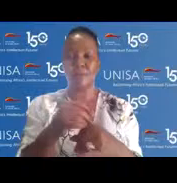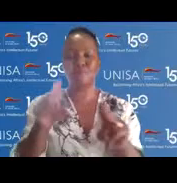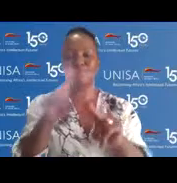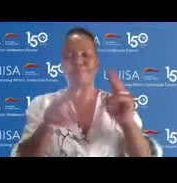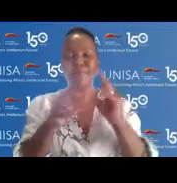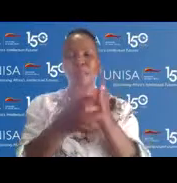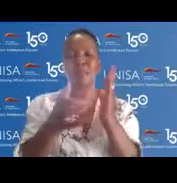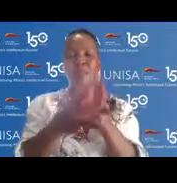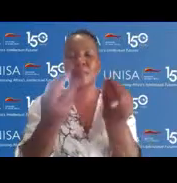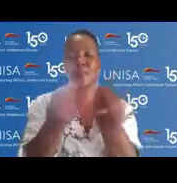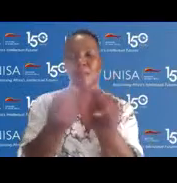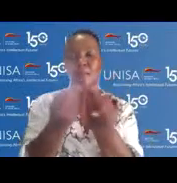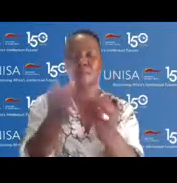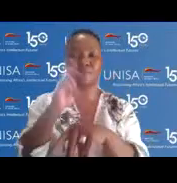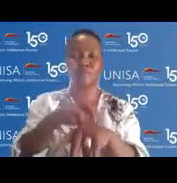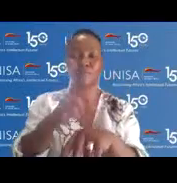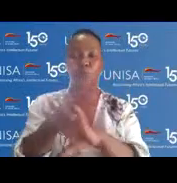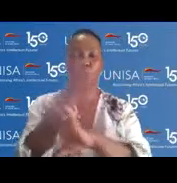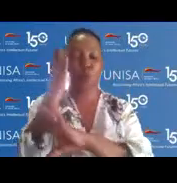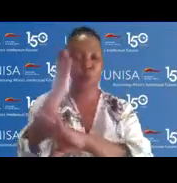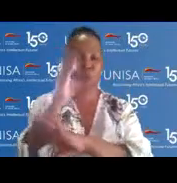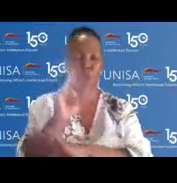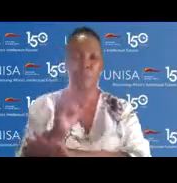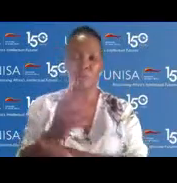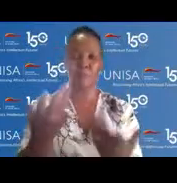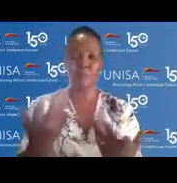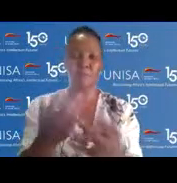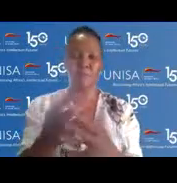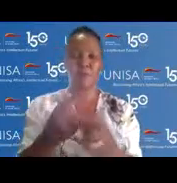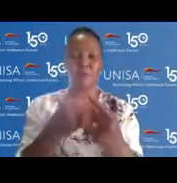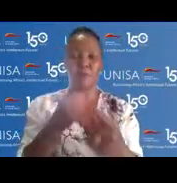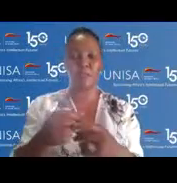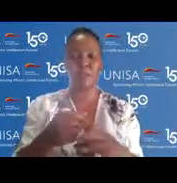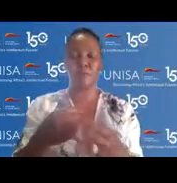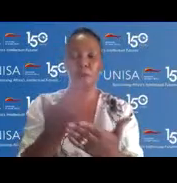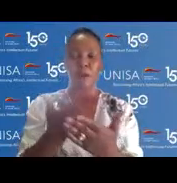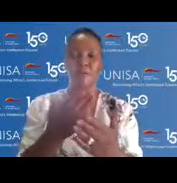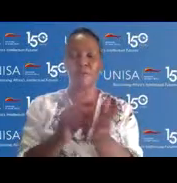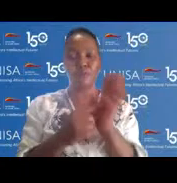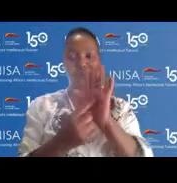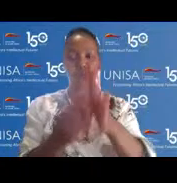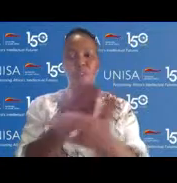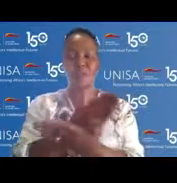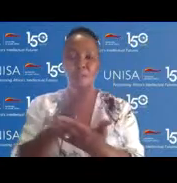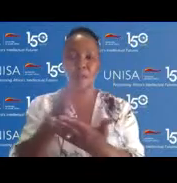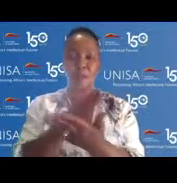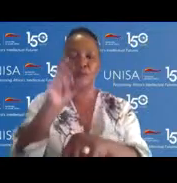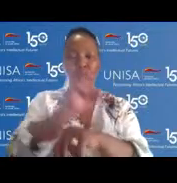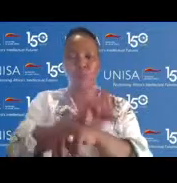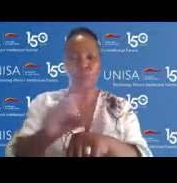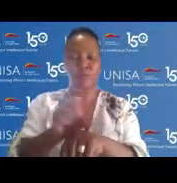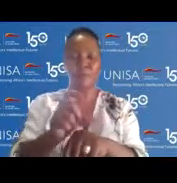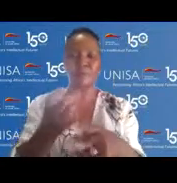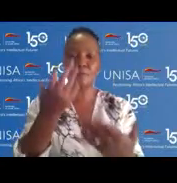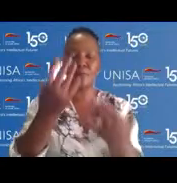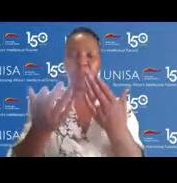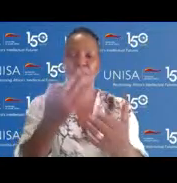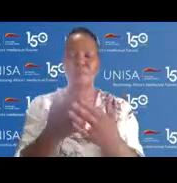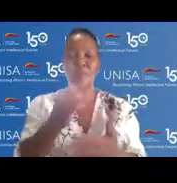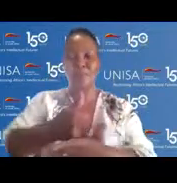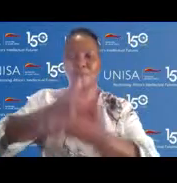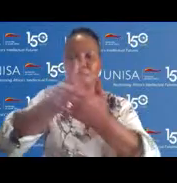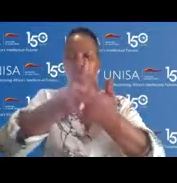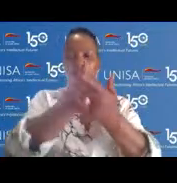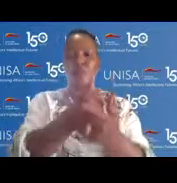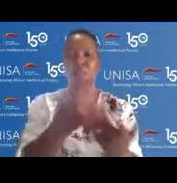do need to know. And from there, we'll be able to show you some of the other courses that we can assist you with, because at the end of the